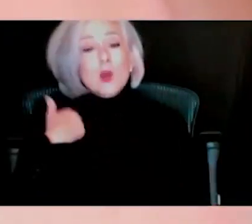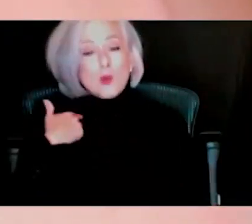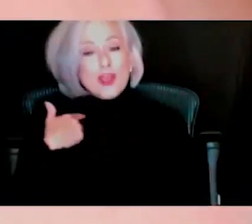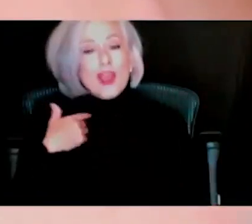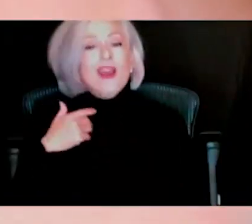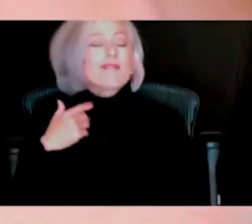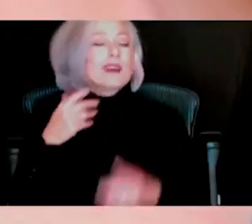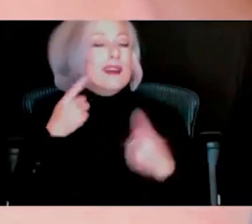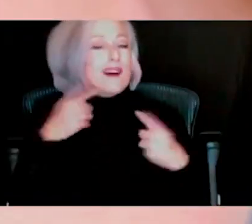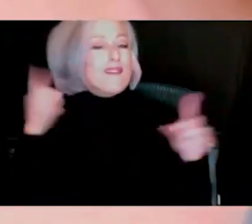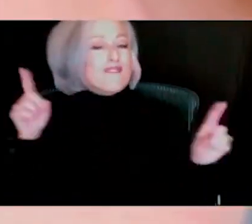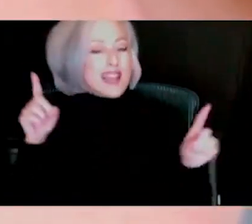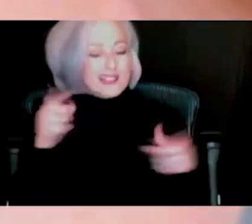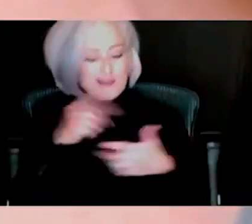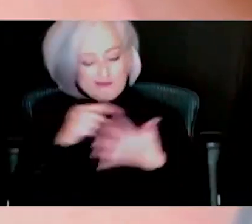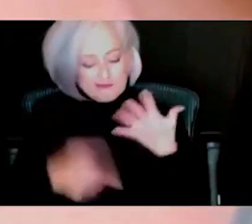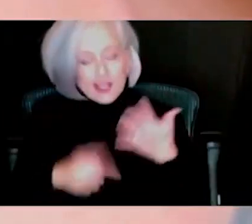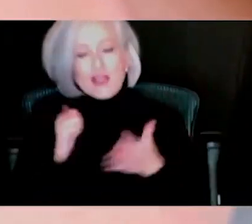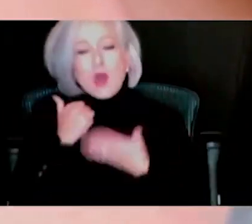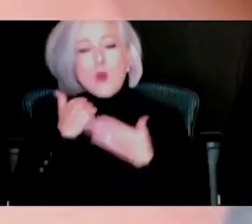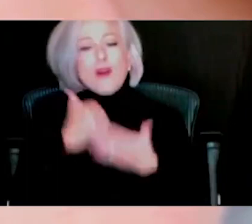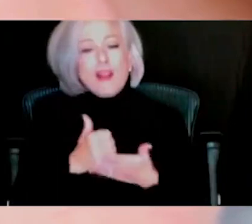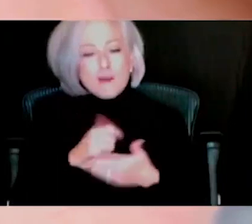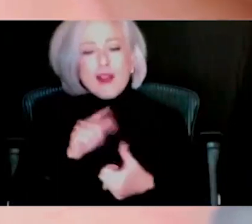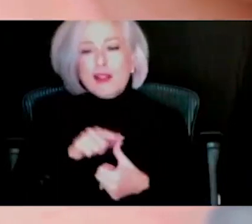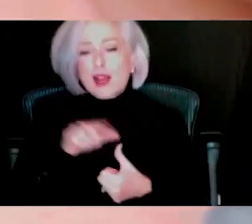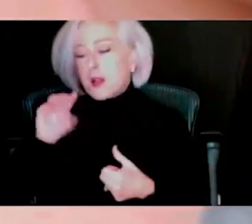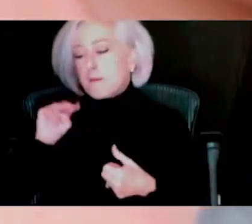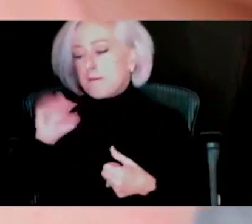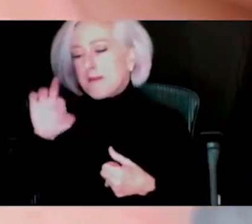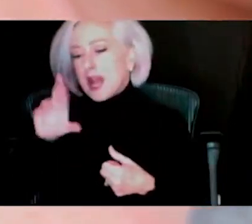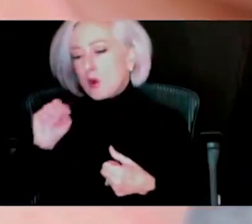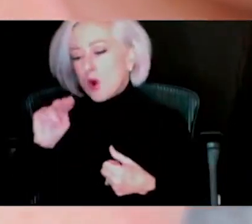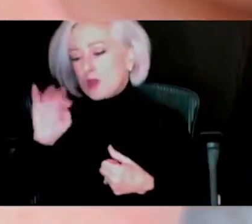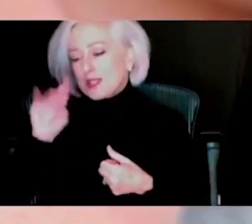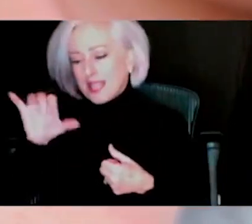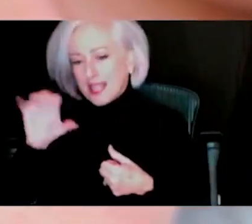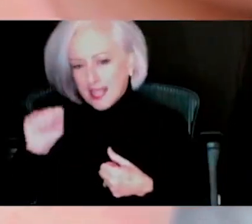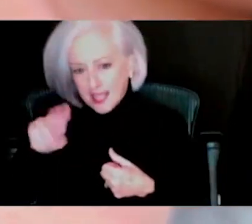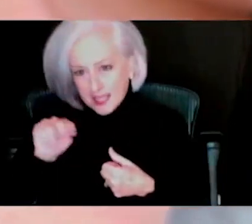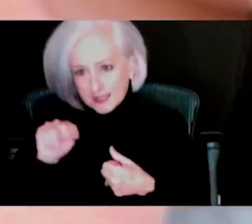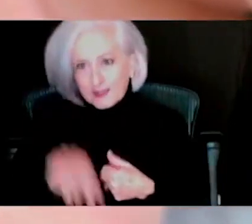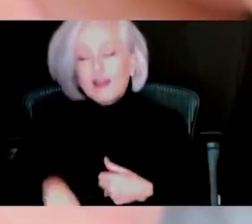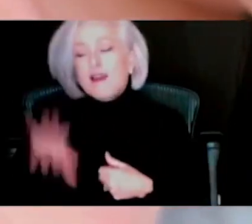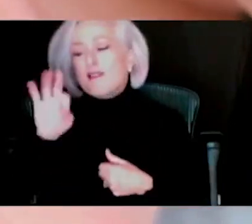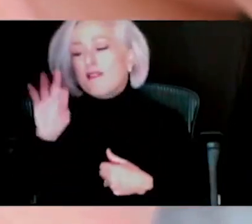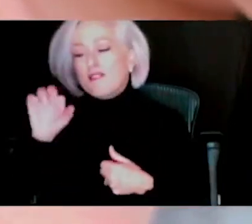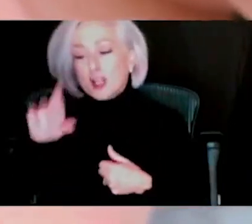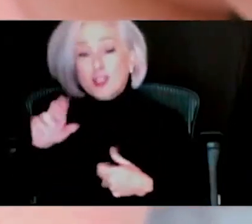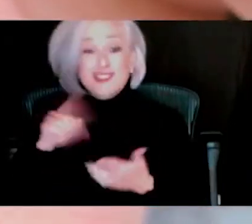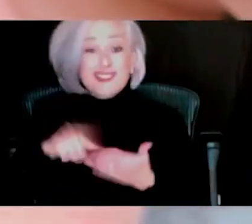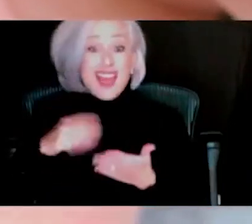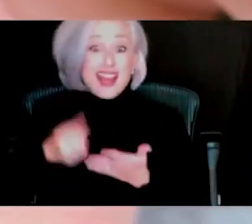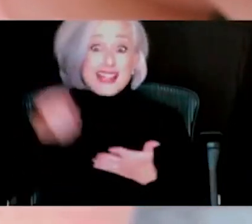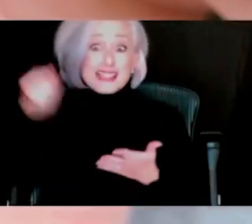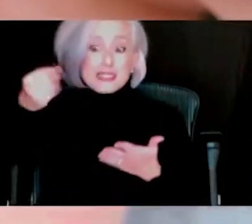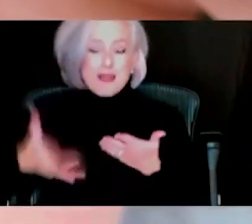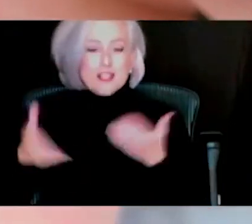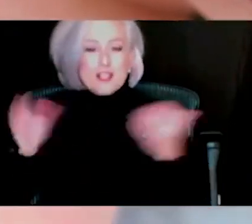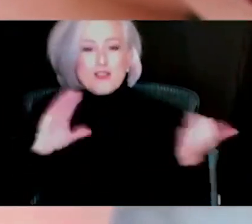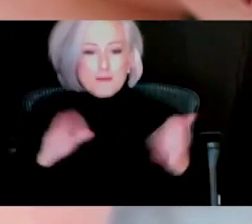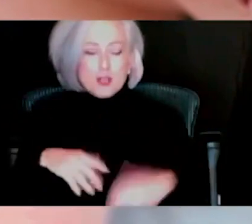microneedling that will boost the collagen in your face. Those are far more expensive than any powder, lotion, or serum, but they do